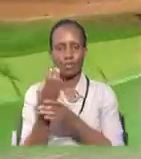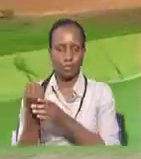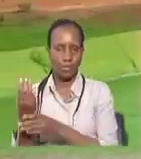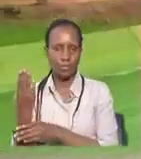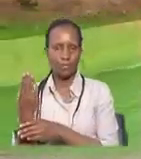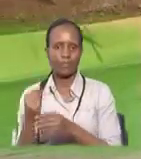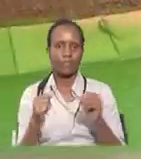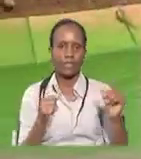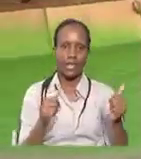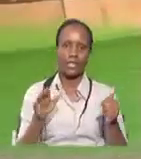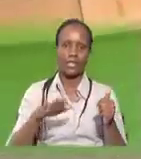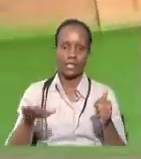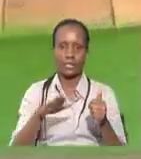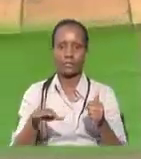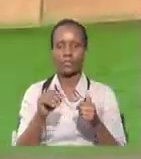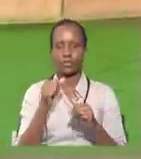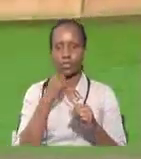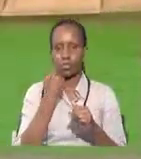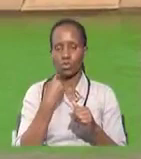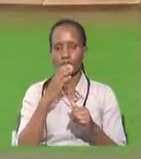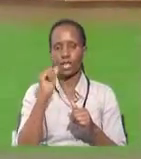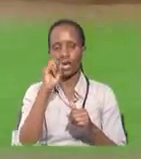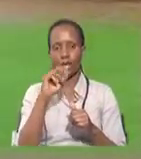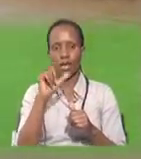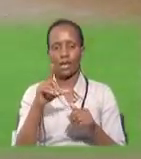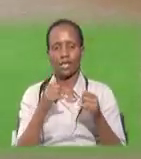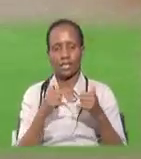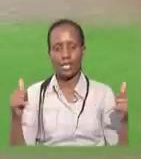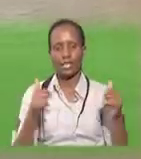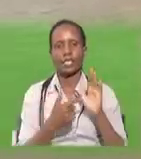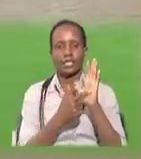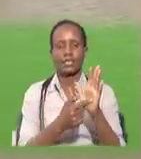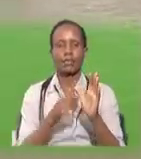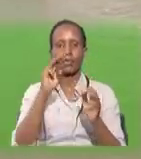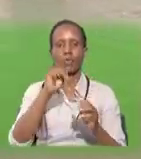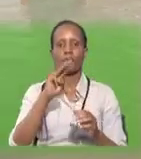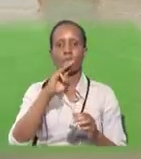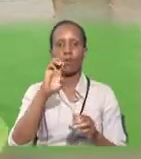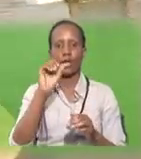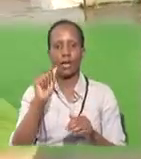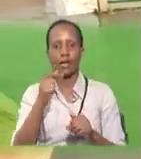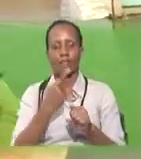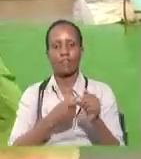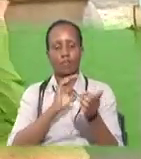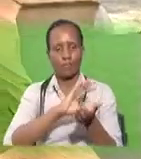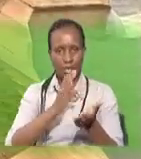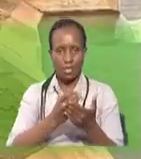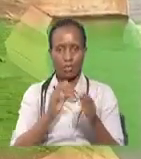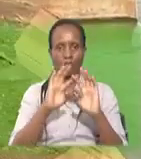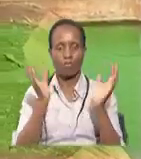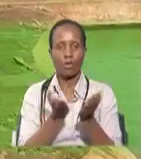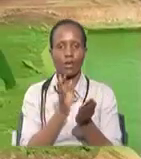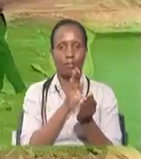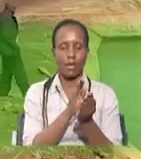Other existing schemes whose canals have been lined include Moya Irrigation Scheme through funding from World Bank,